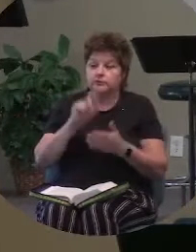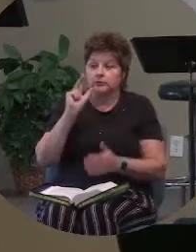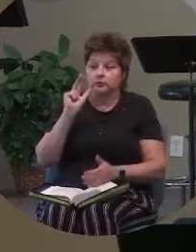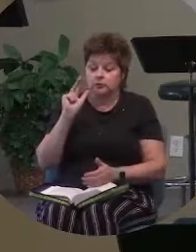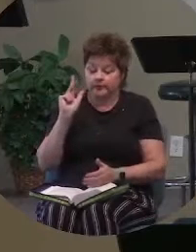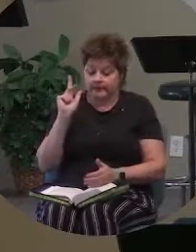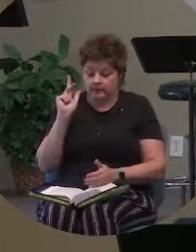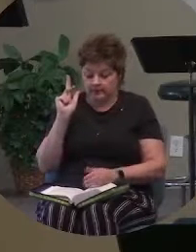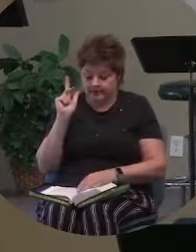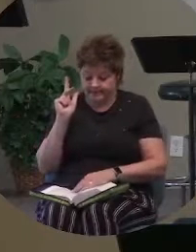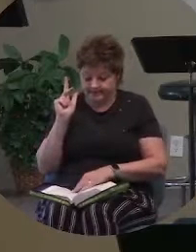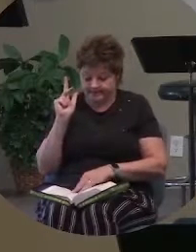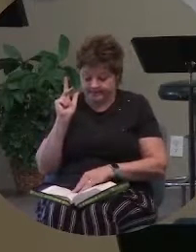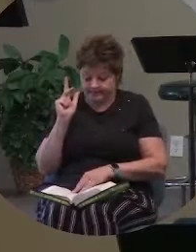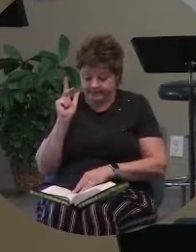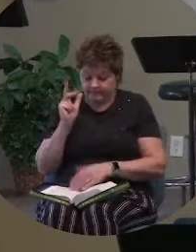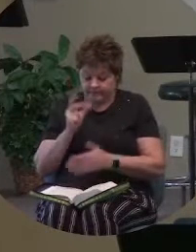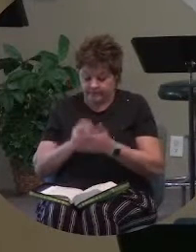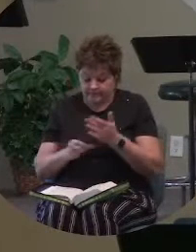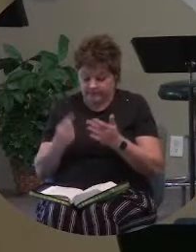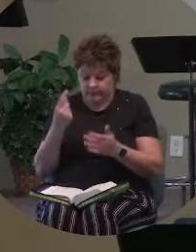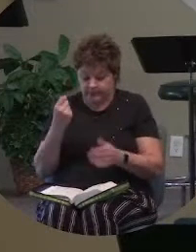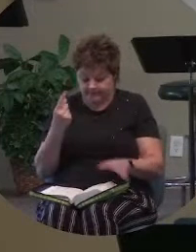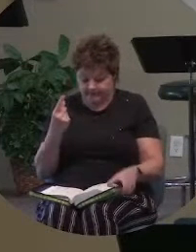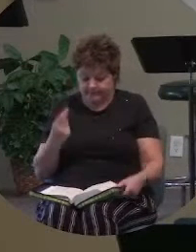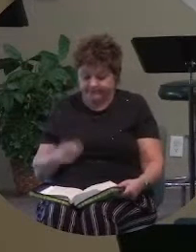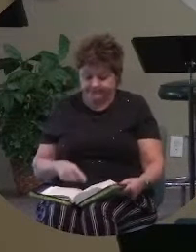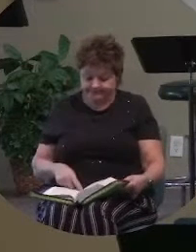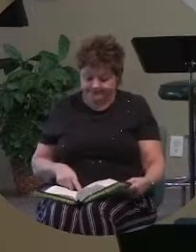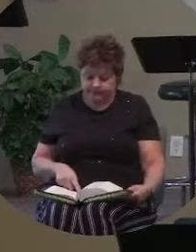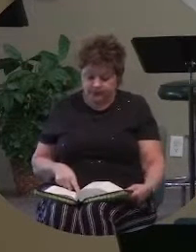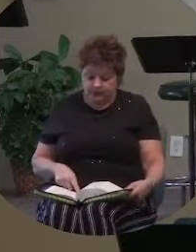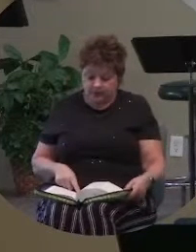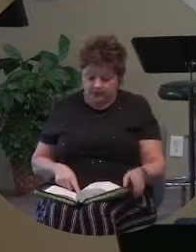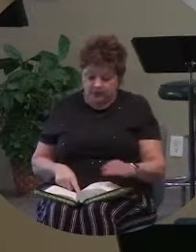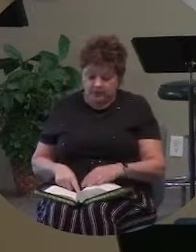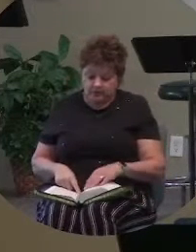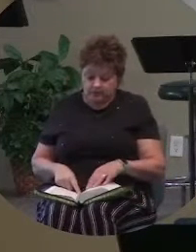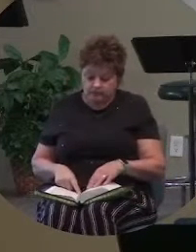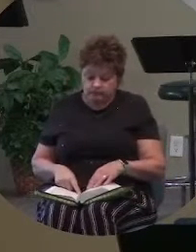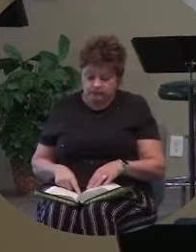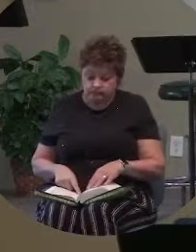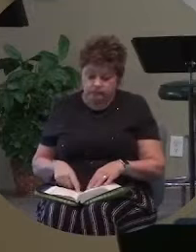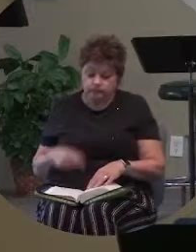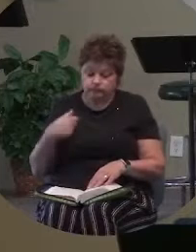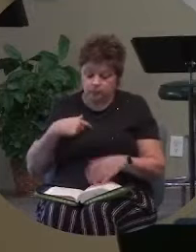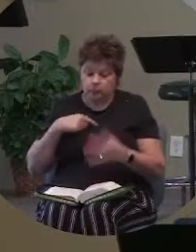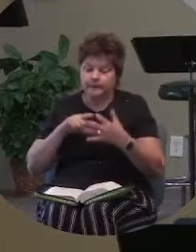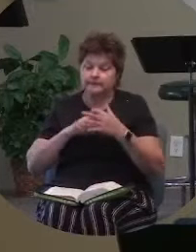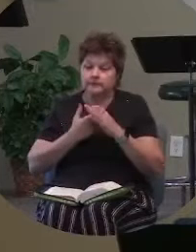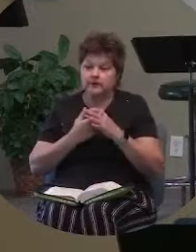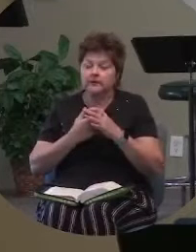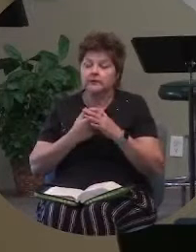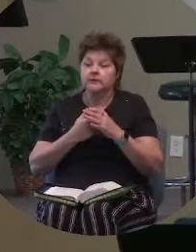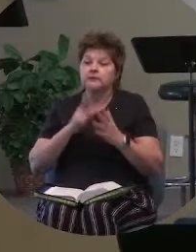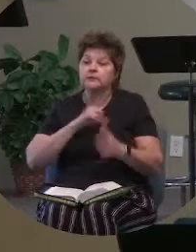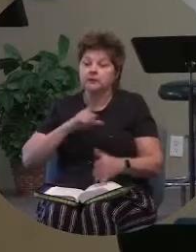23 of this chapter, we venture into the Lord's